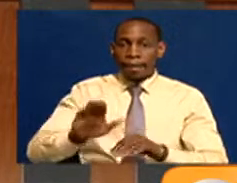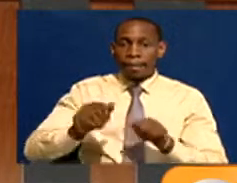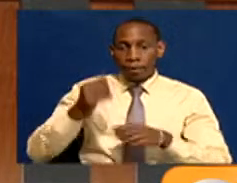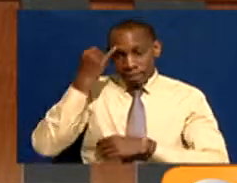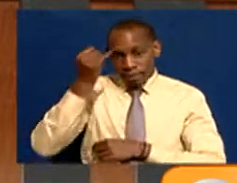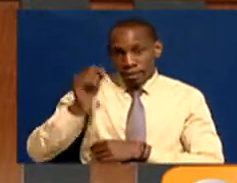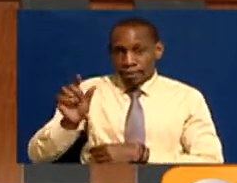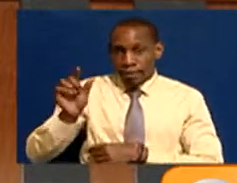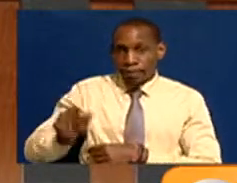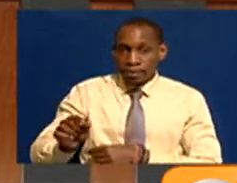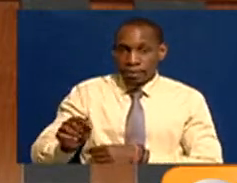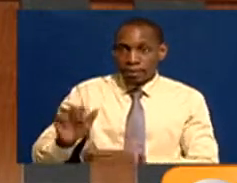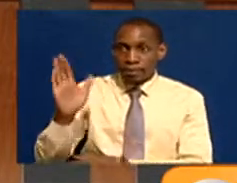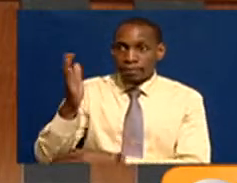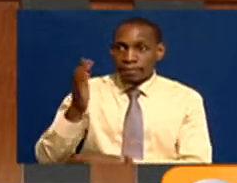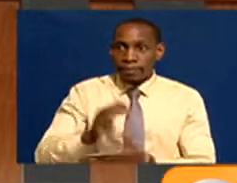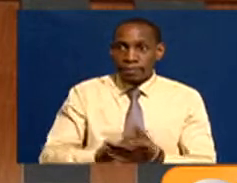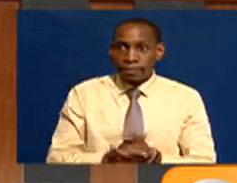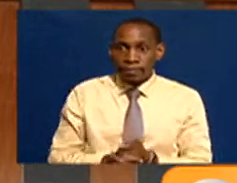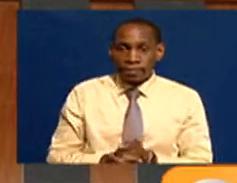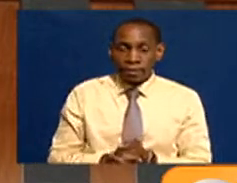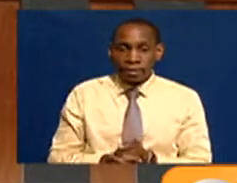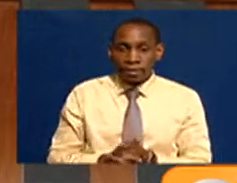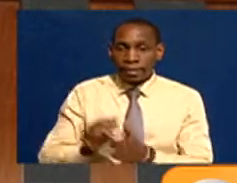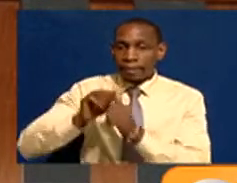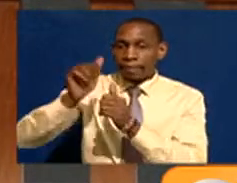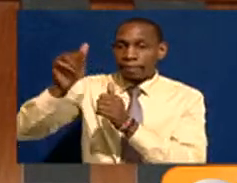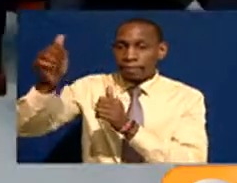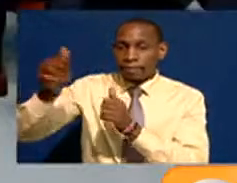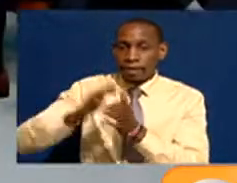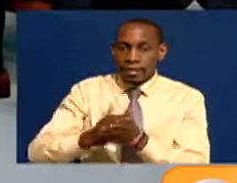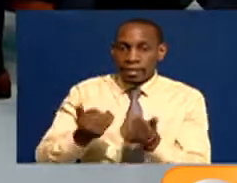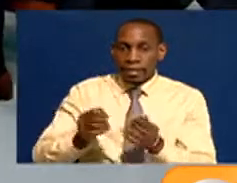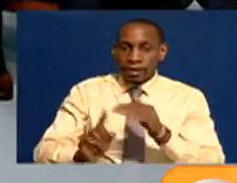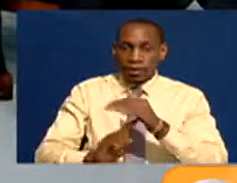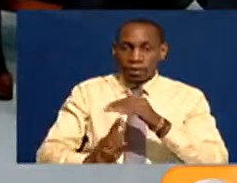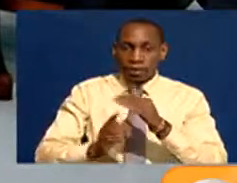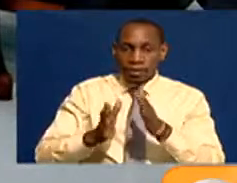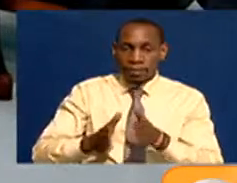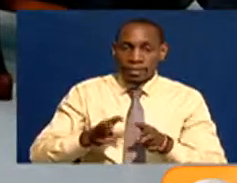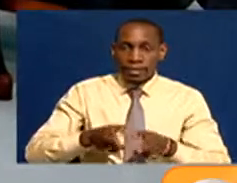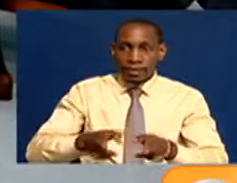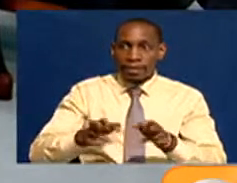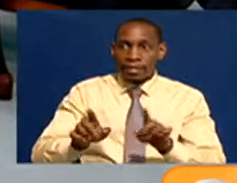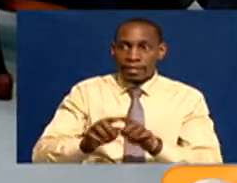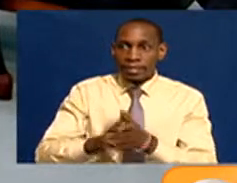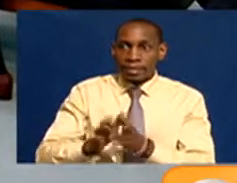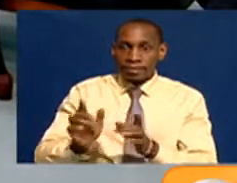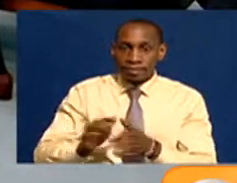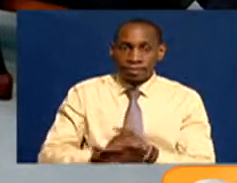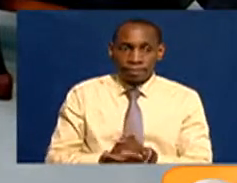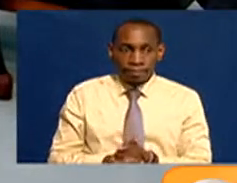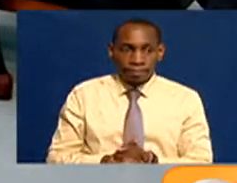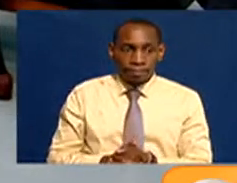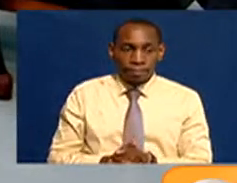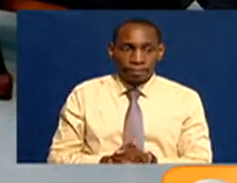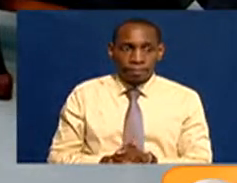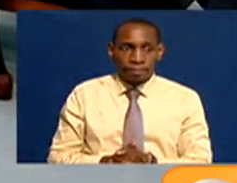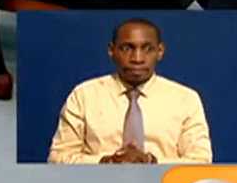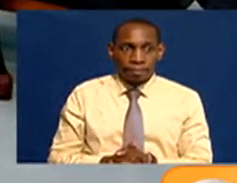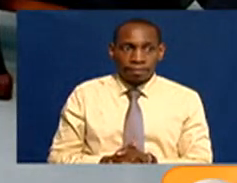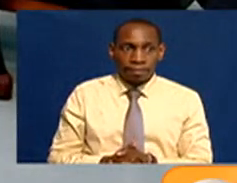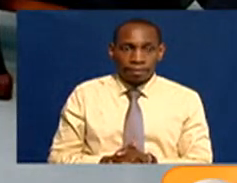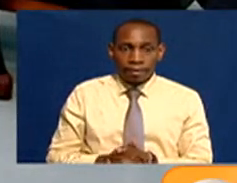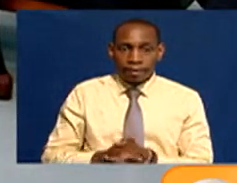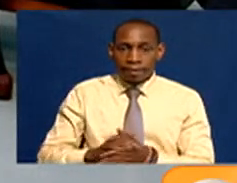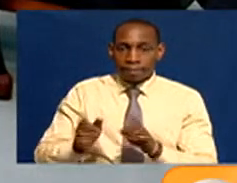somebody from a forest called Mbobut? You know, he's a minister for roads. I am the first flag from